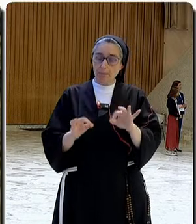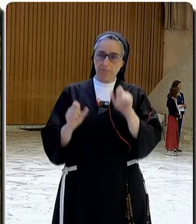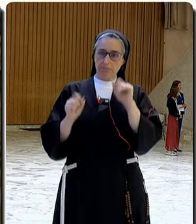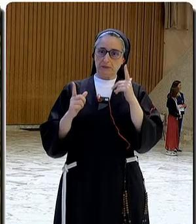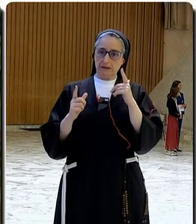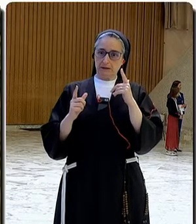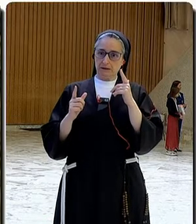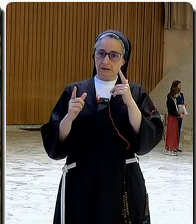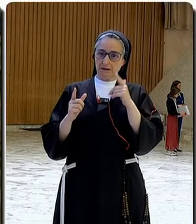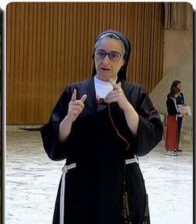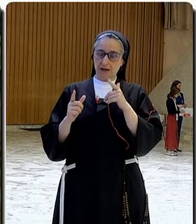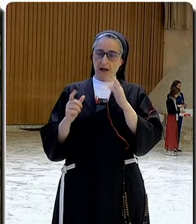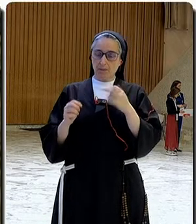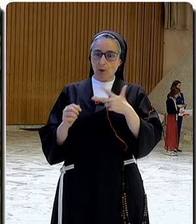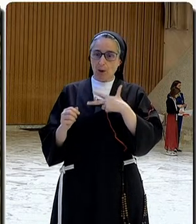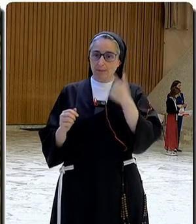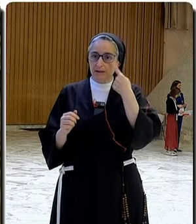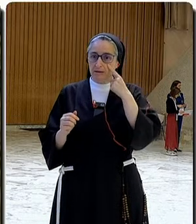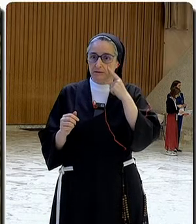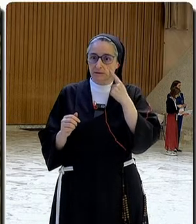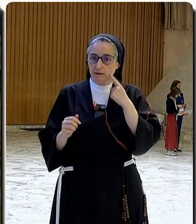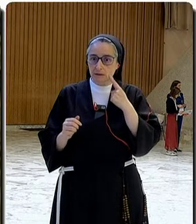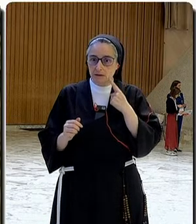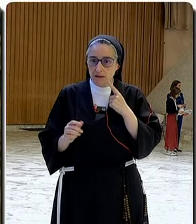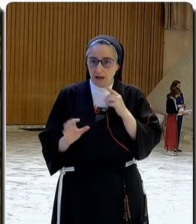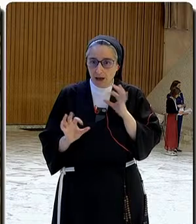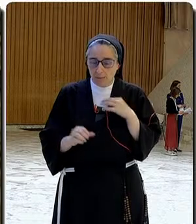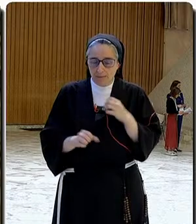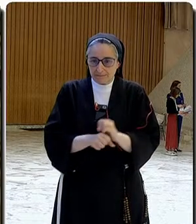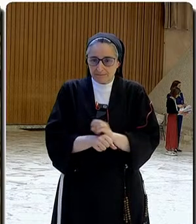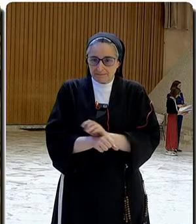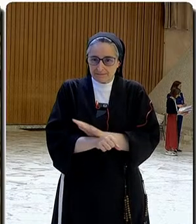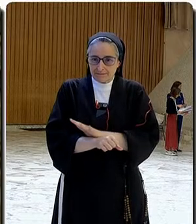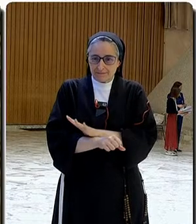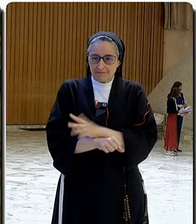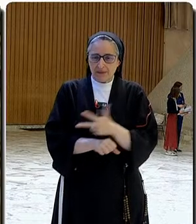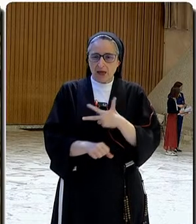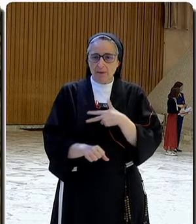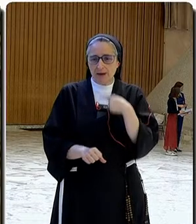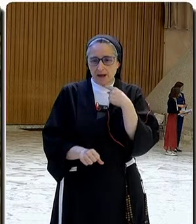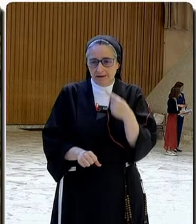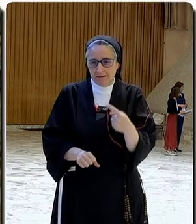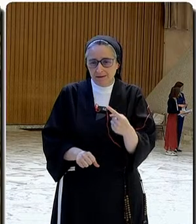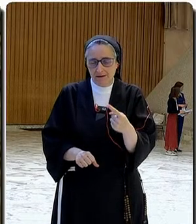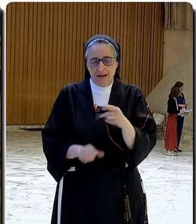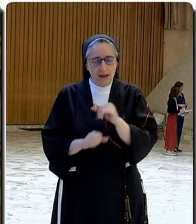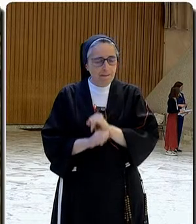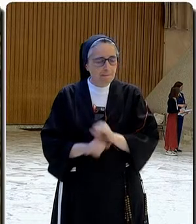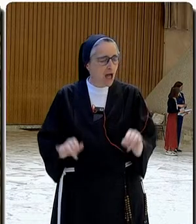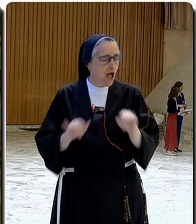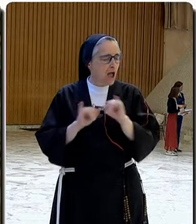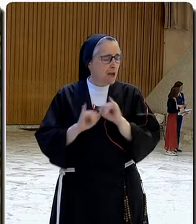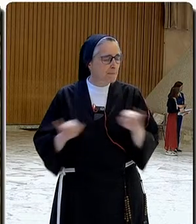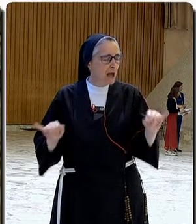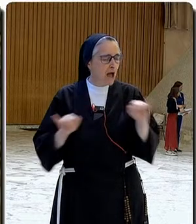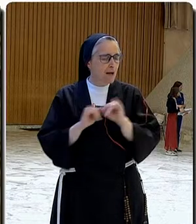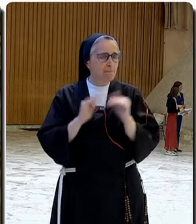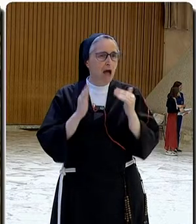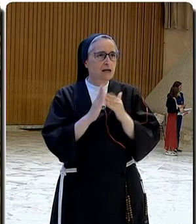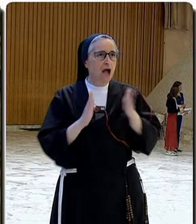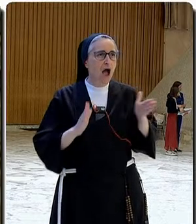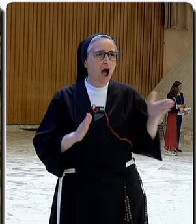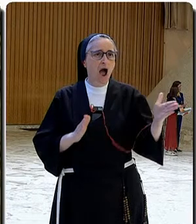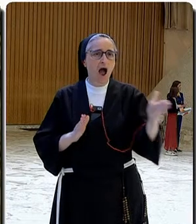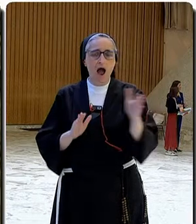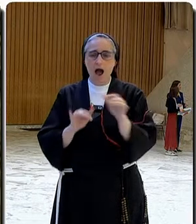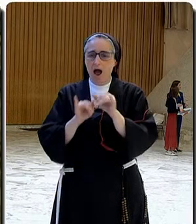see tears well up in his eyes. The priest said that he had never before visited family home